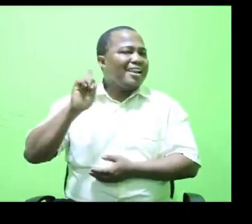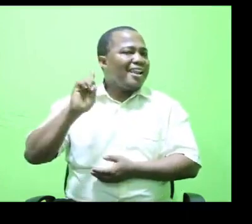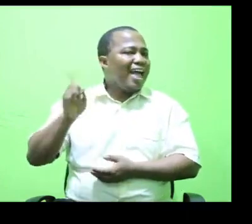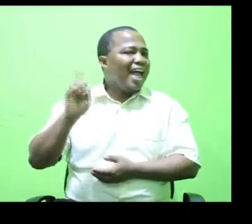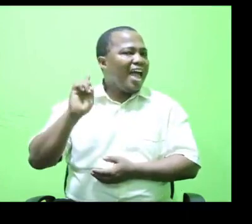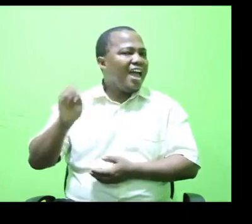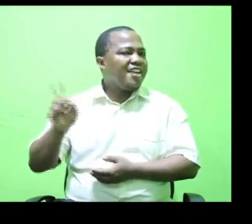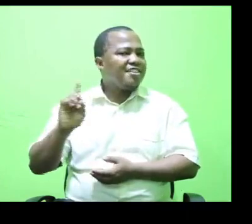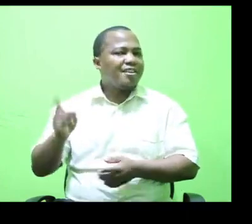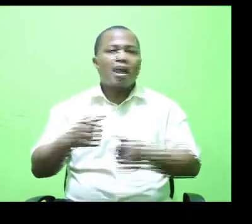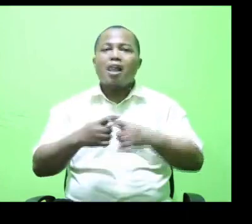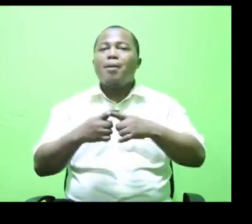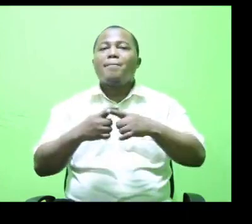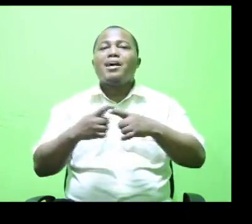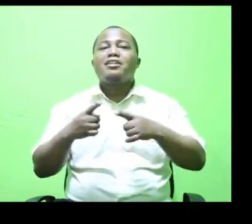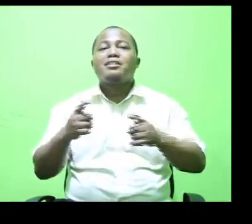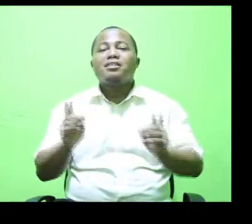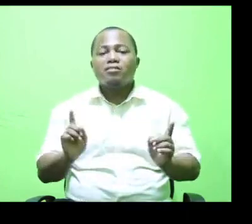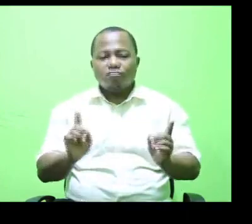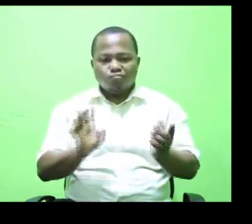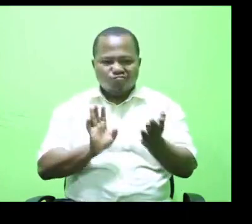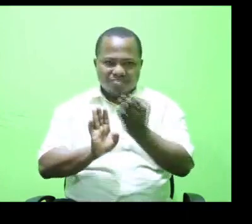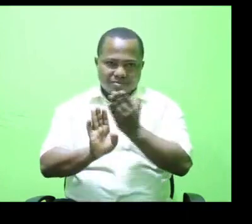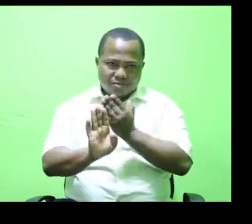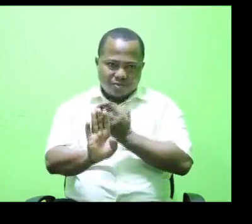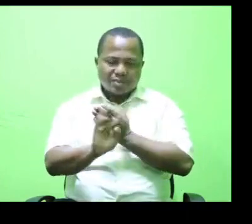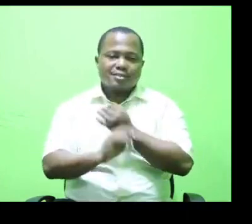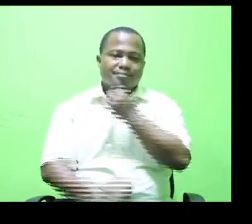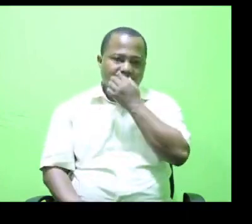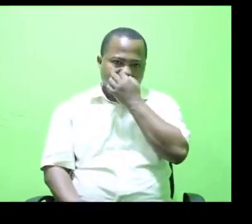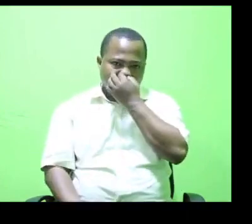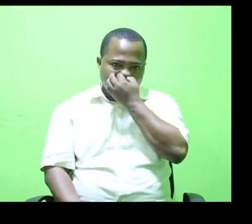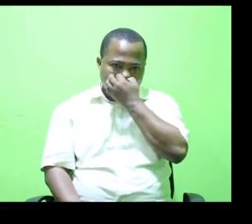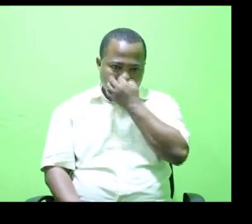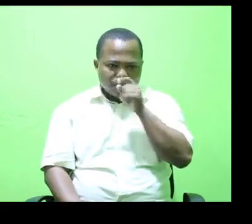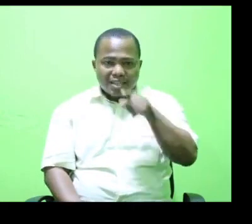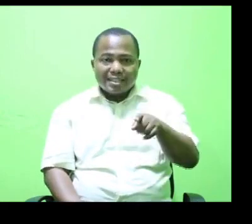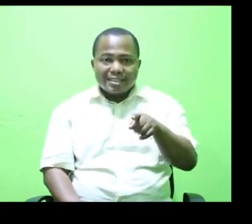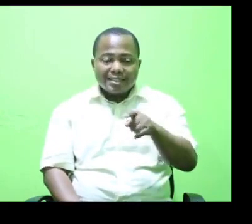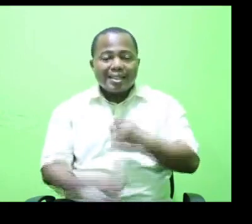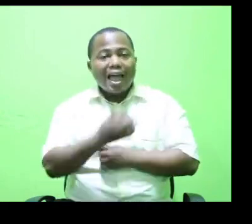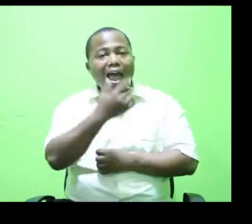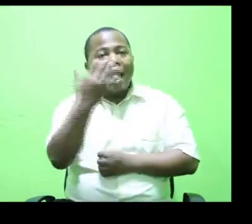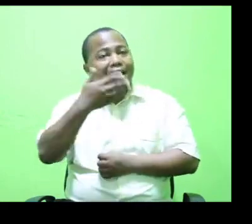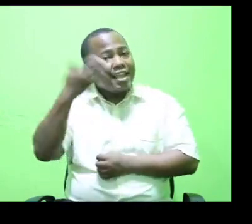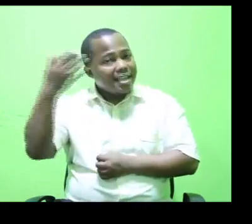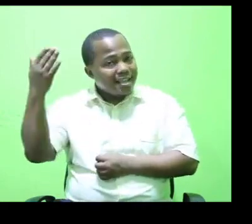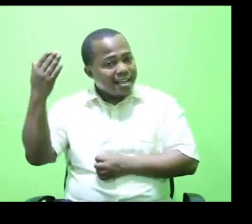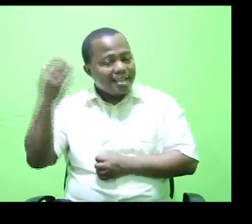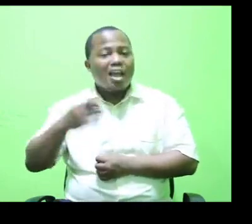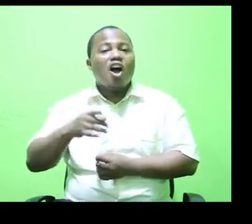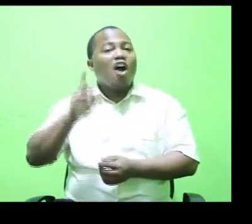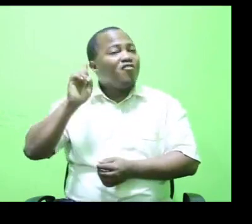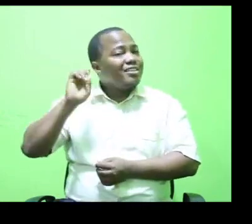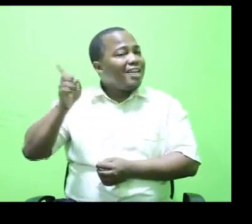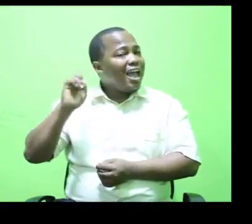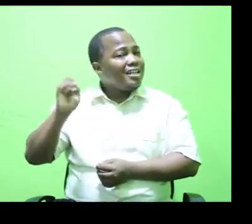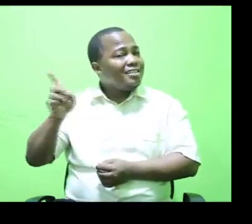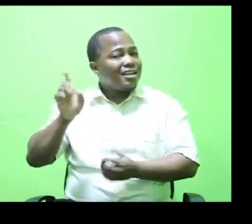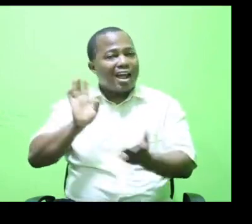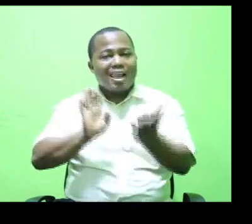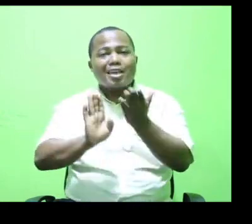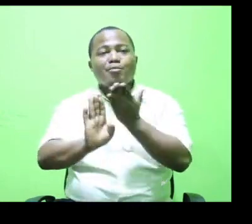Natural passive immunity. This is another type of natural